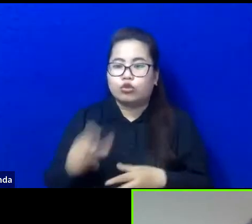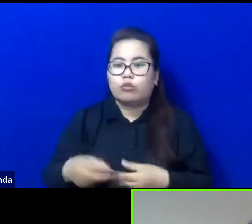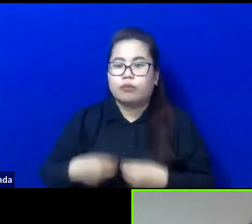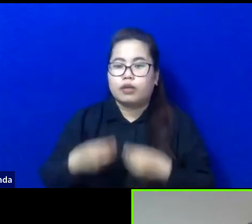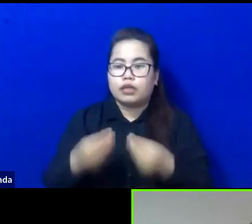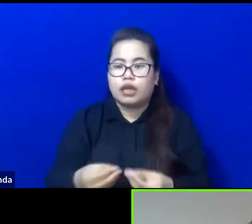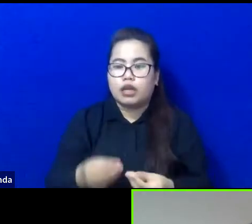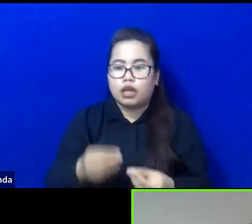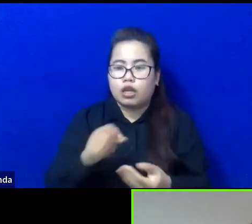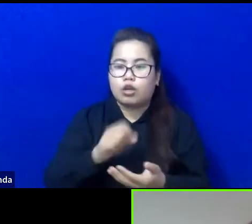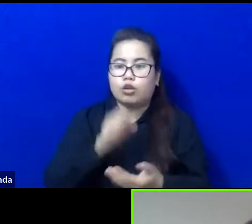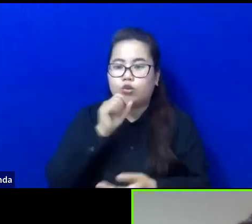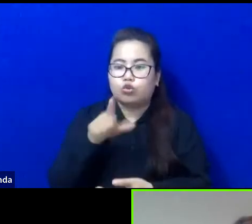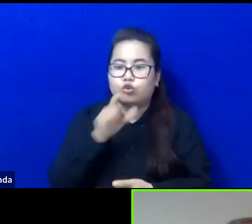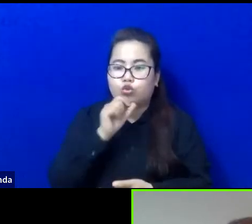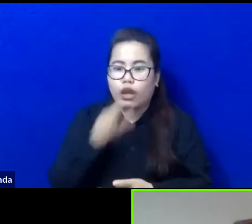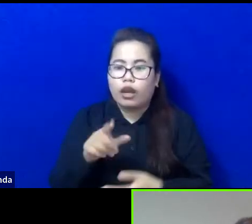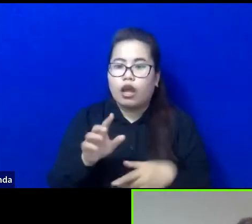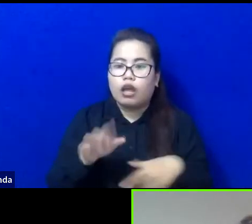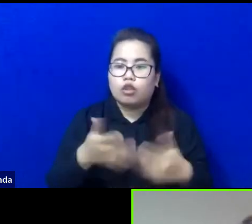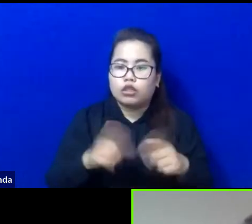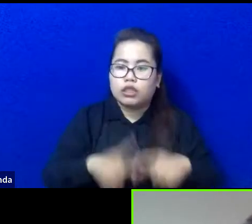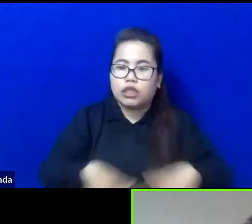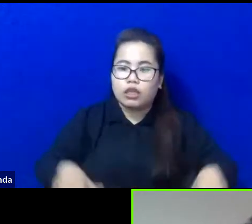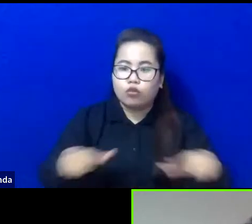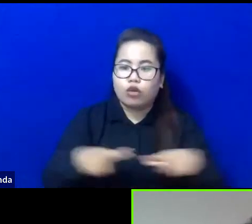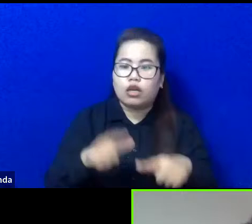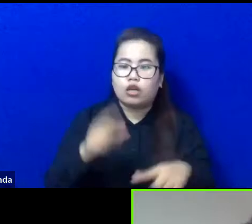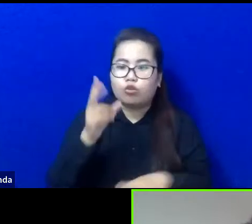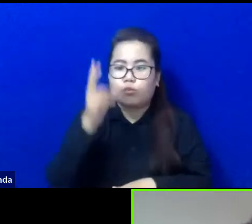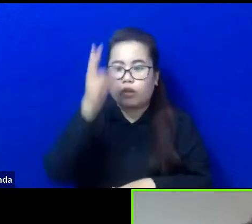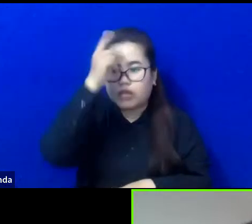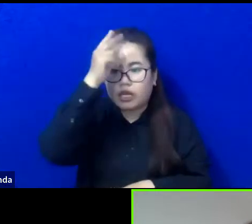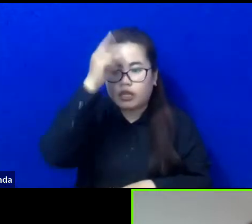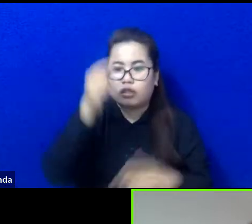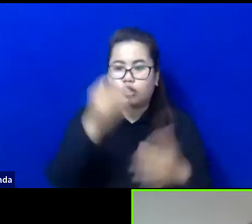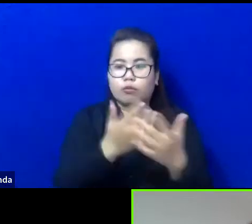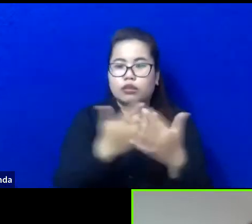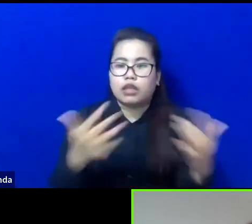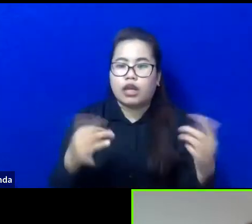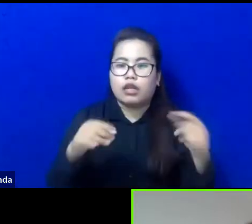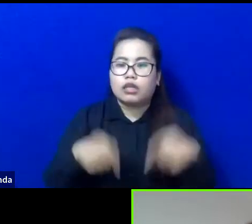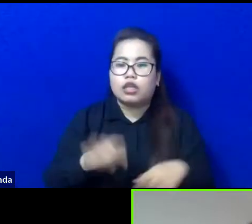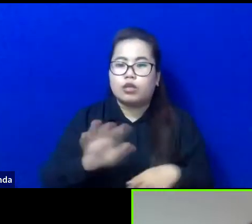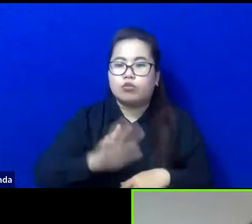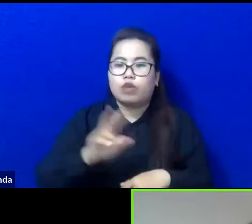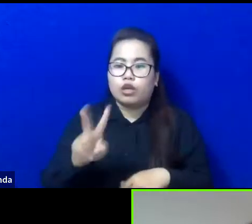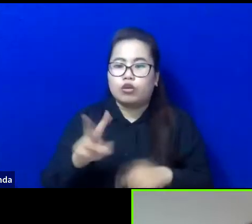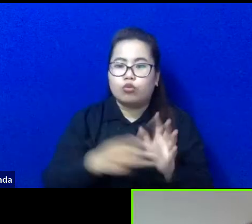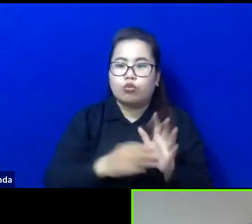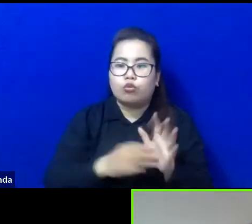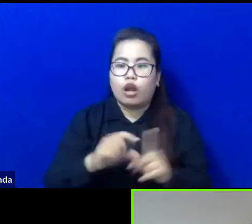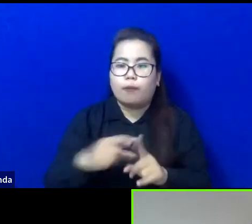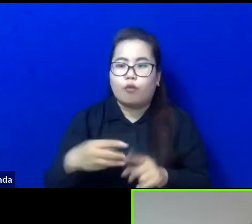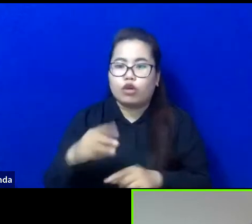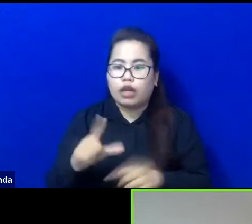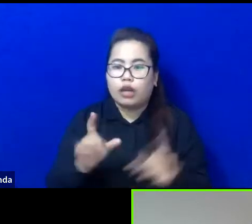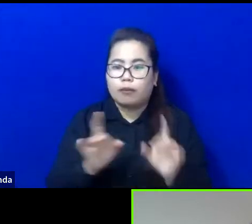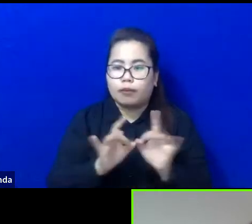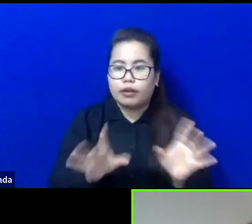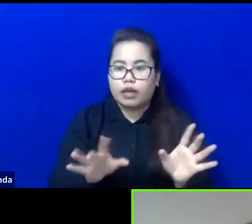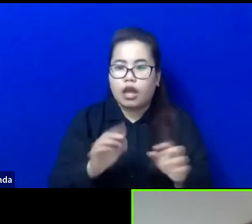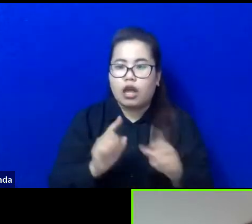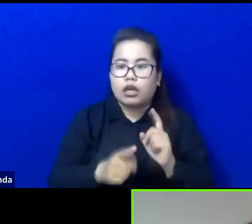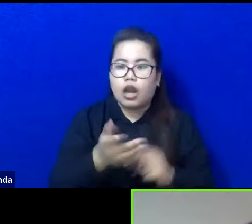But to my understanding, there's not a separate health model if you've got an intellectual disability. Your avenue